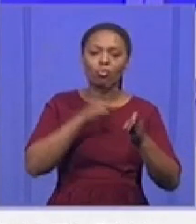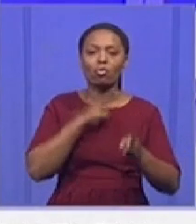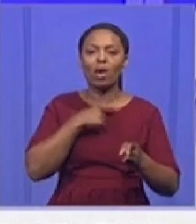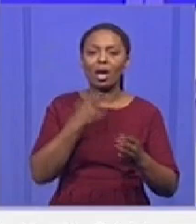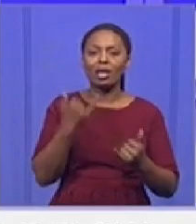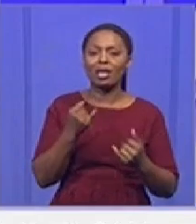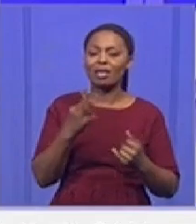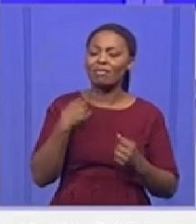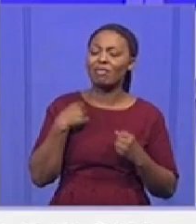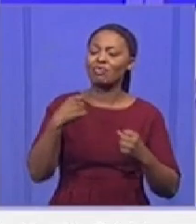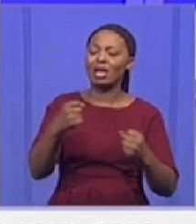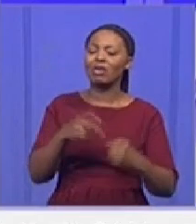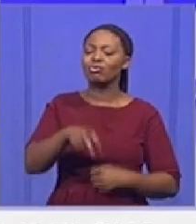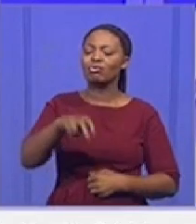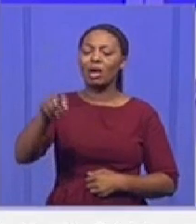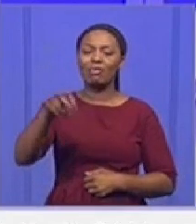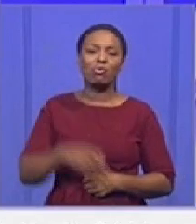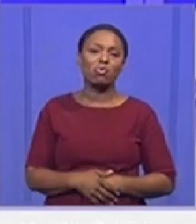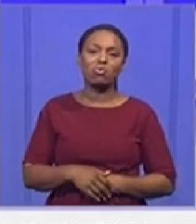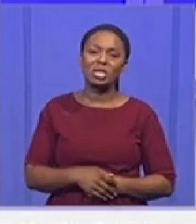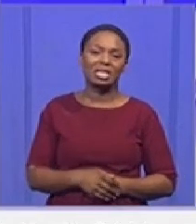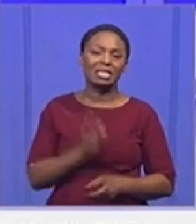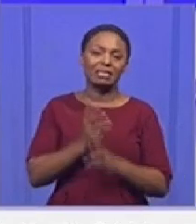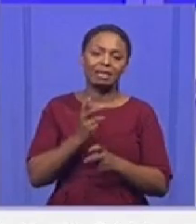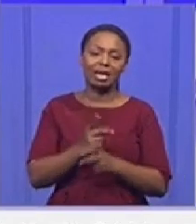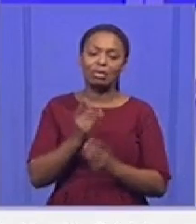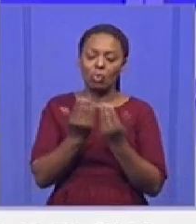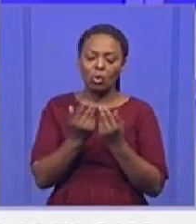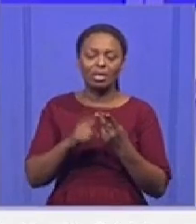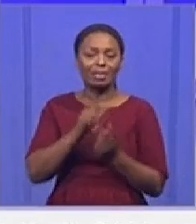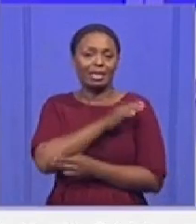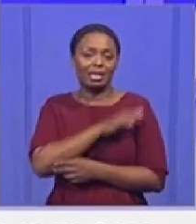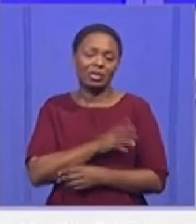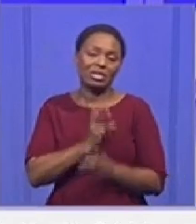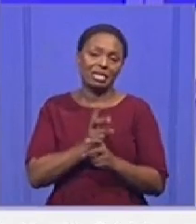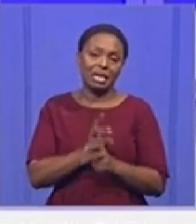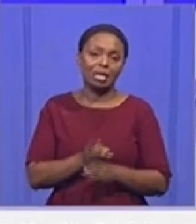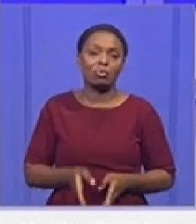fa ba tsaya maeto go ya tleliniking le kwa dikolong mo kgaolong eo.